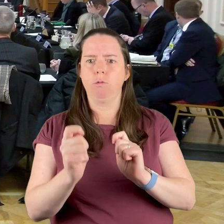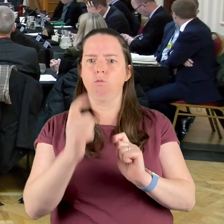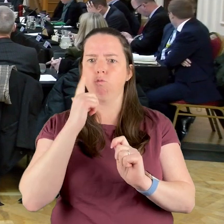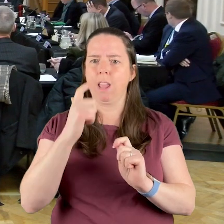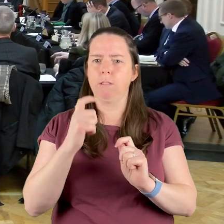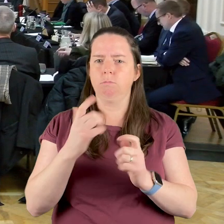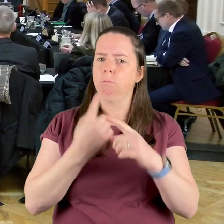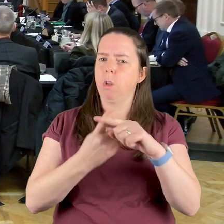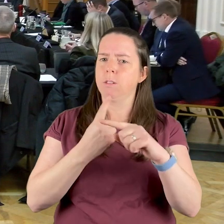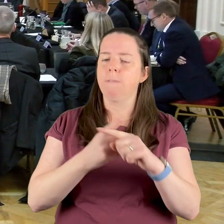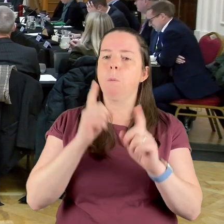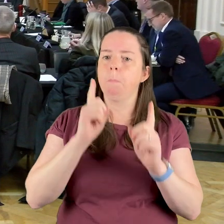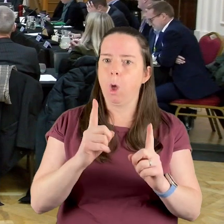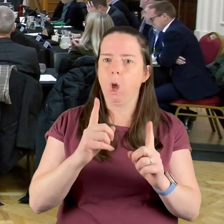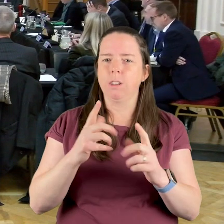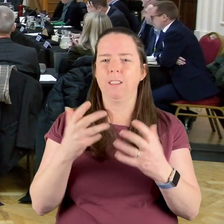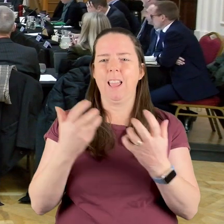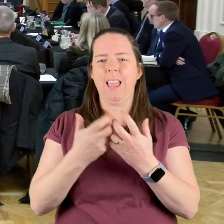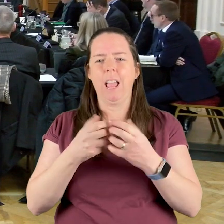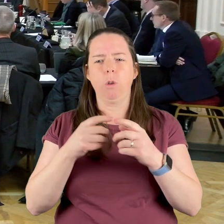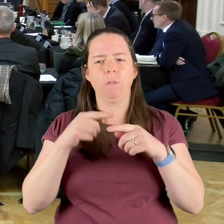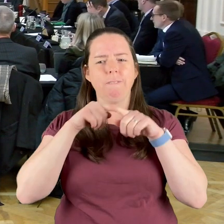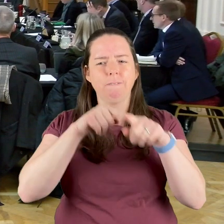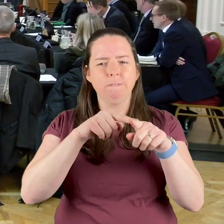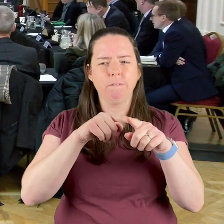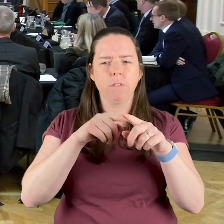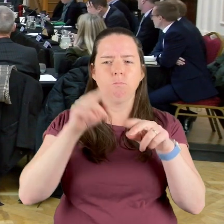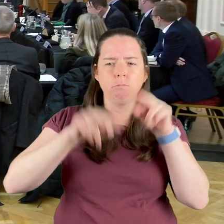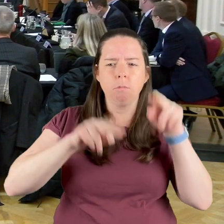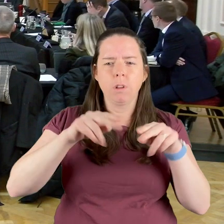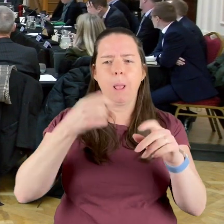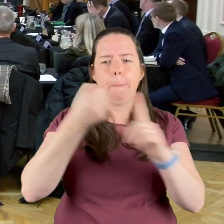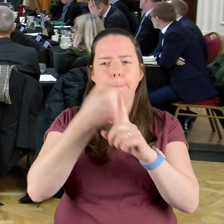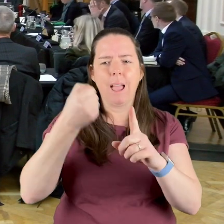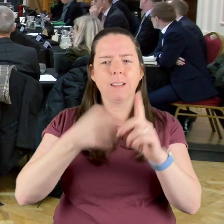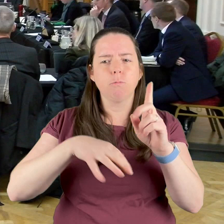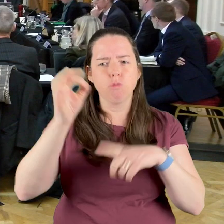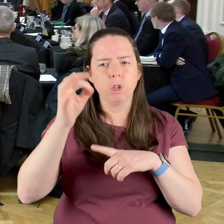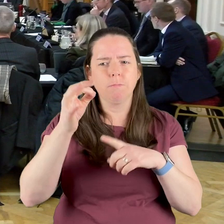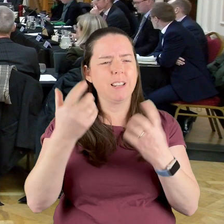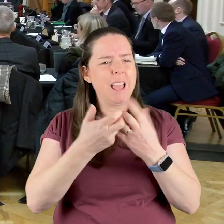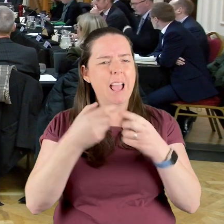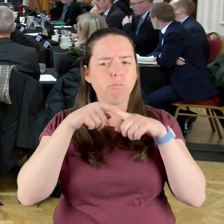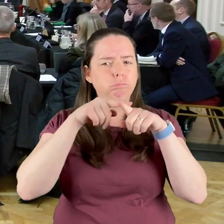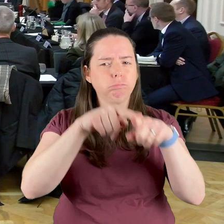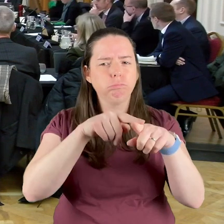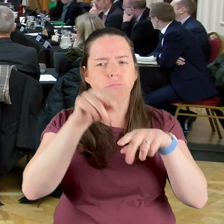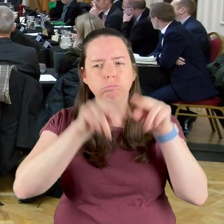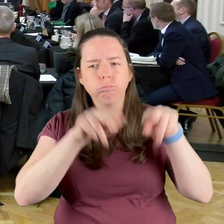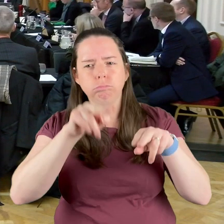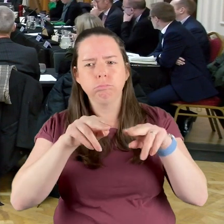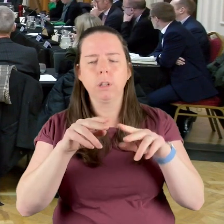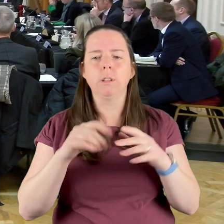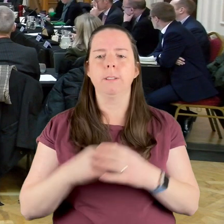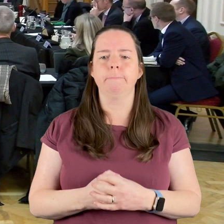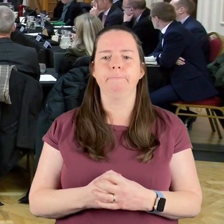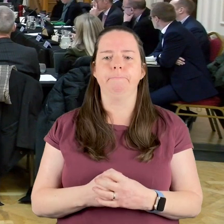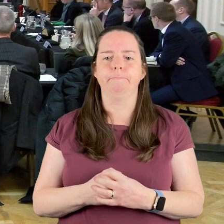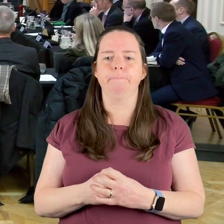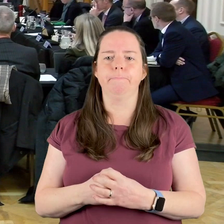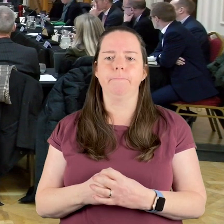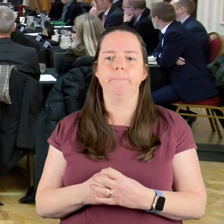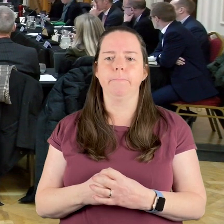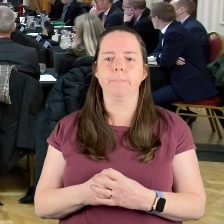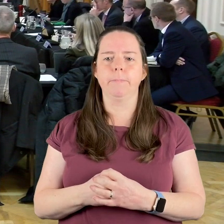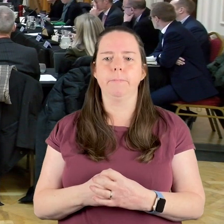learning very quickly and make that change. That's got to be a positive thing. But I wondered how we were going to track the impact and the improvement